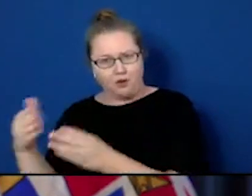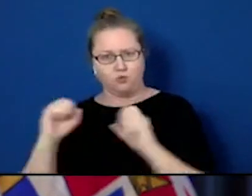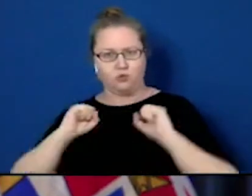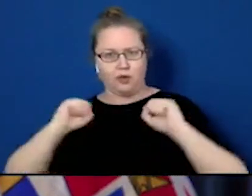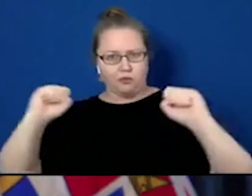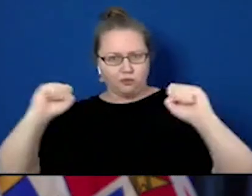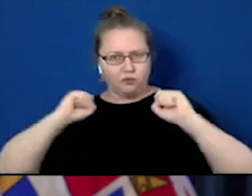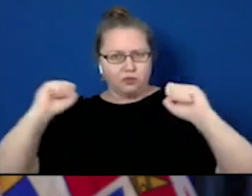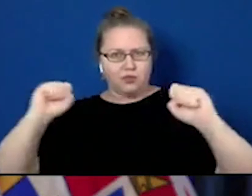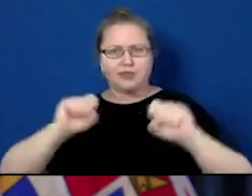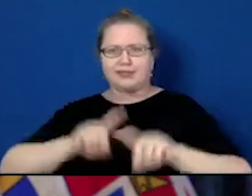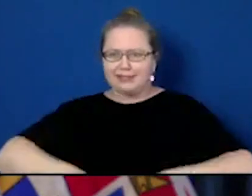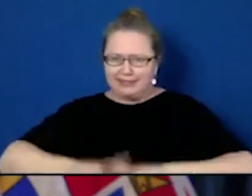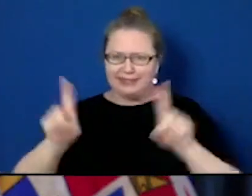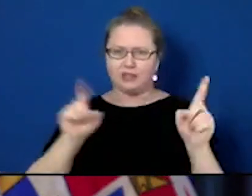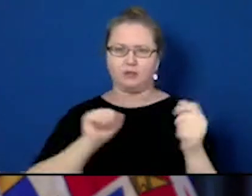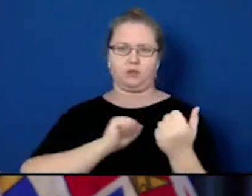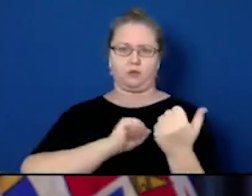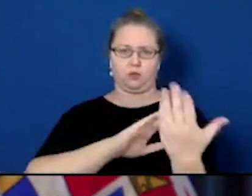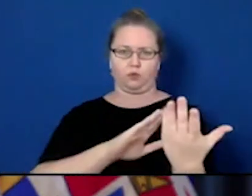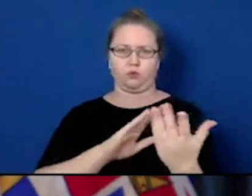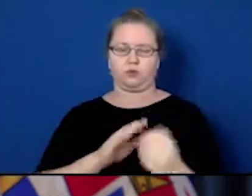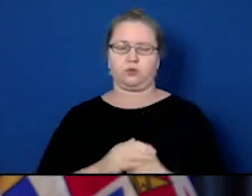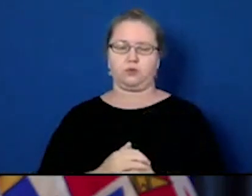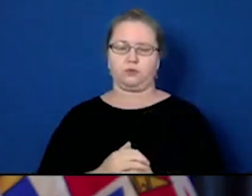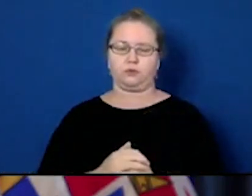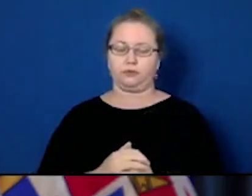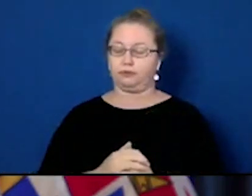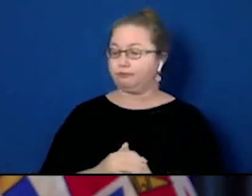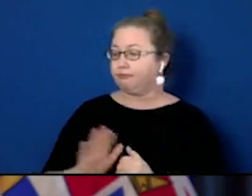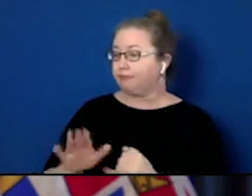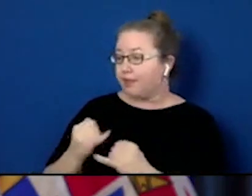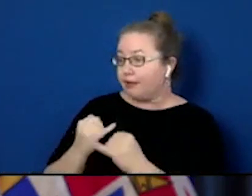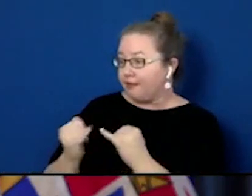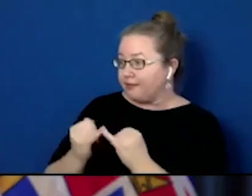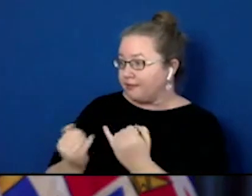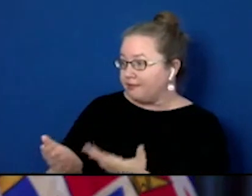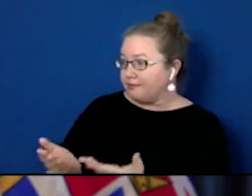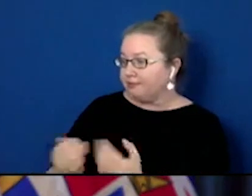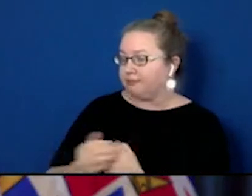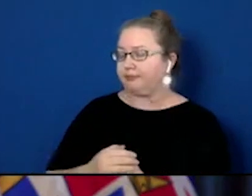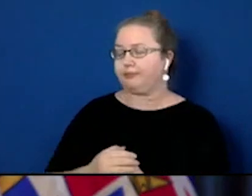having exercise that people need for their health and well-being. Do you have a follow-up, Tanya?